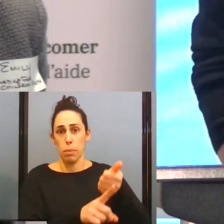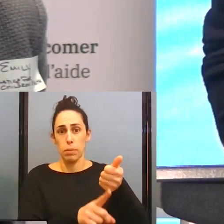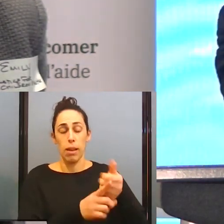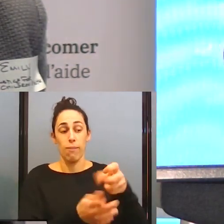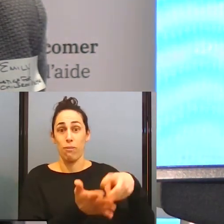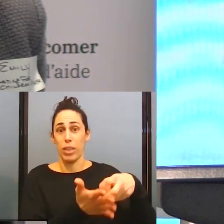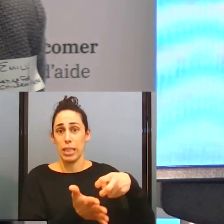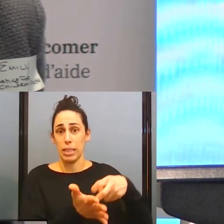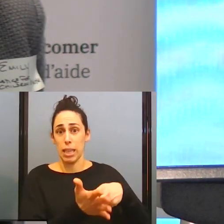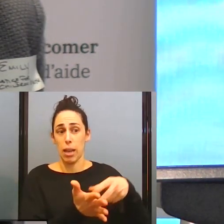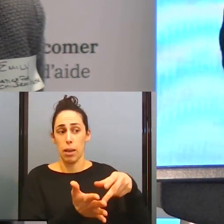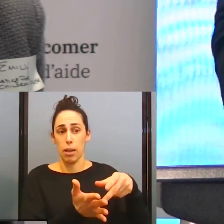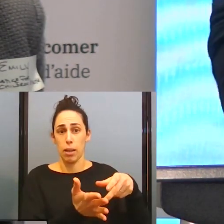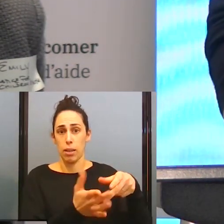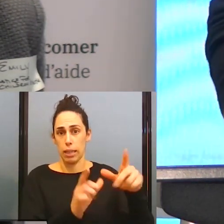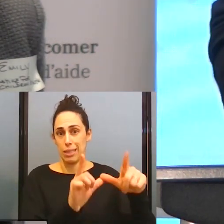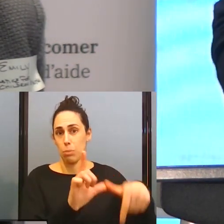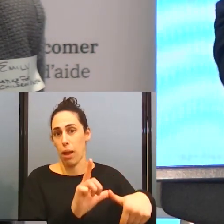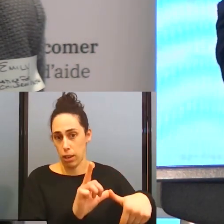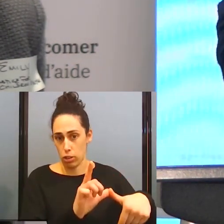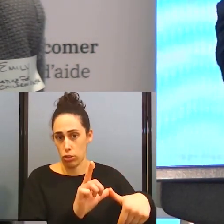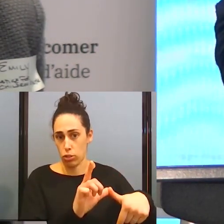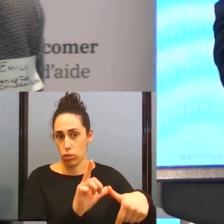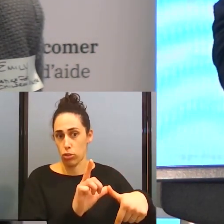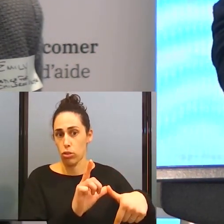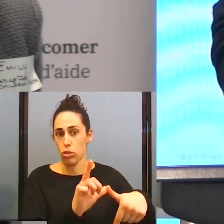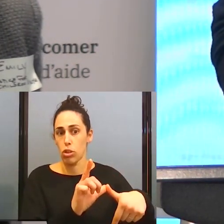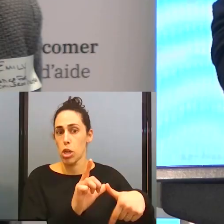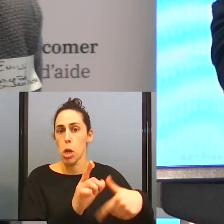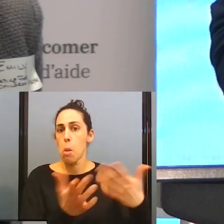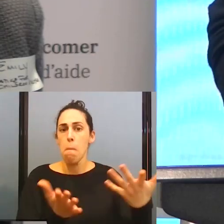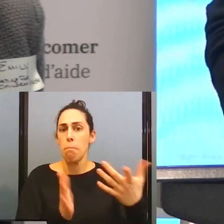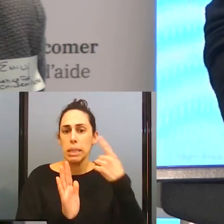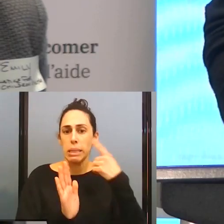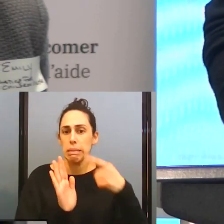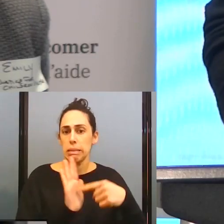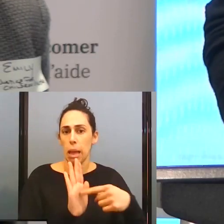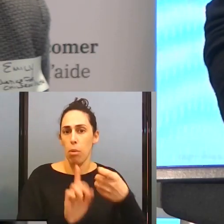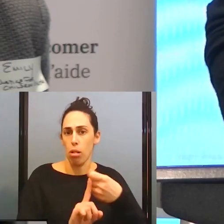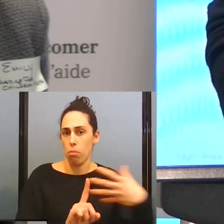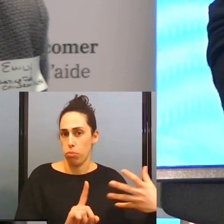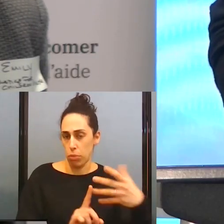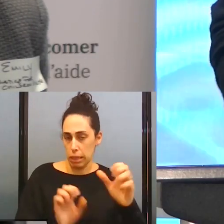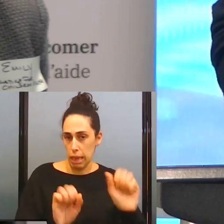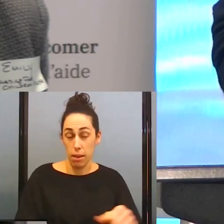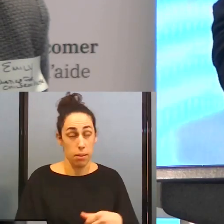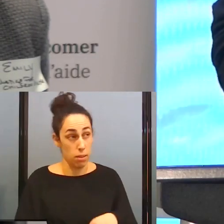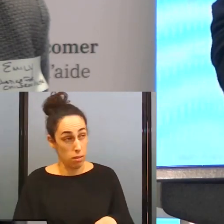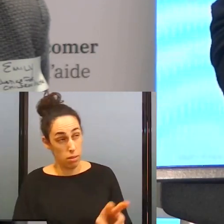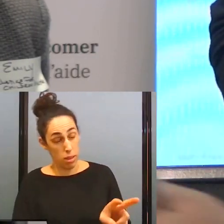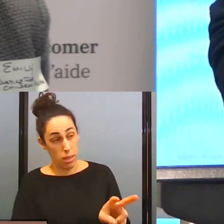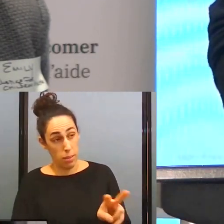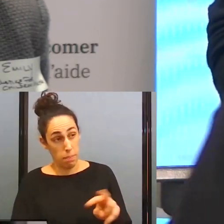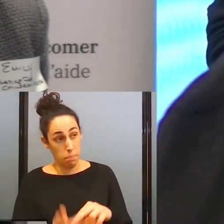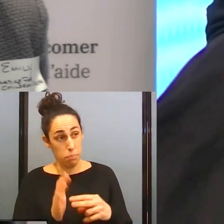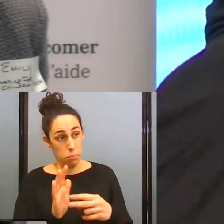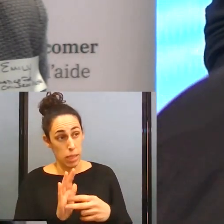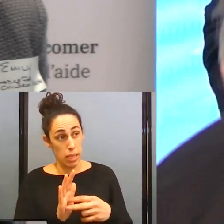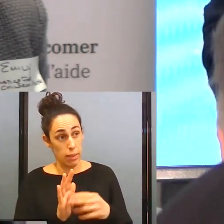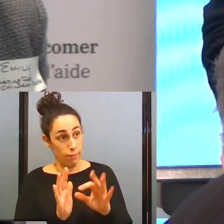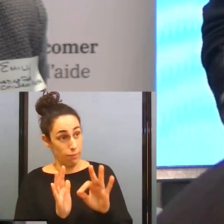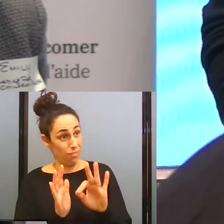So I assume that the person is talking about school fees, like for elementary or